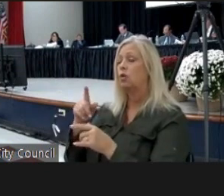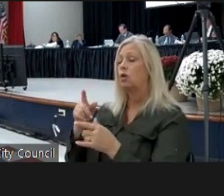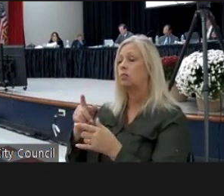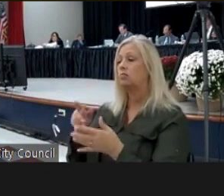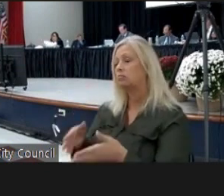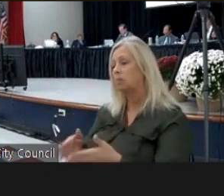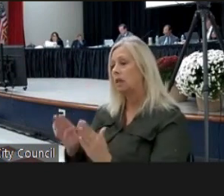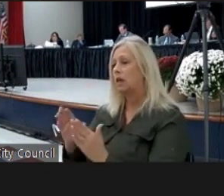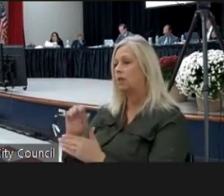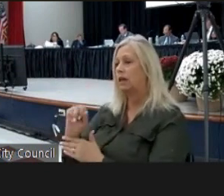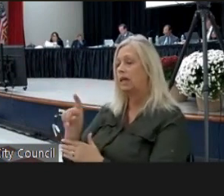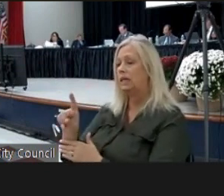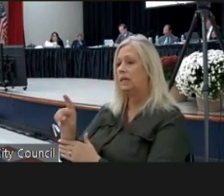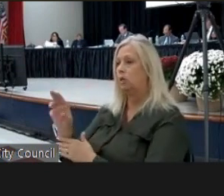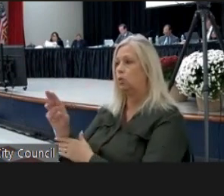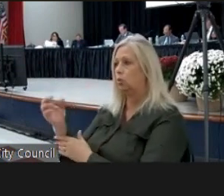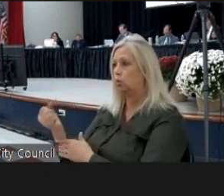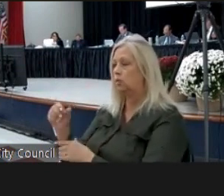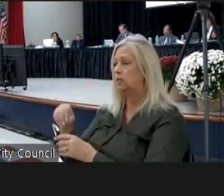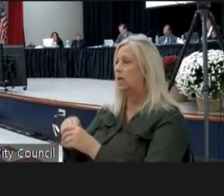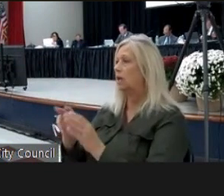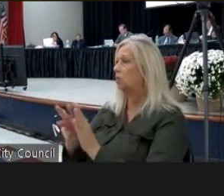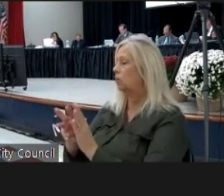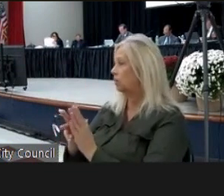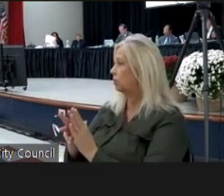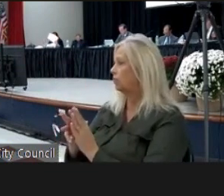ADUs in Waco and next steps.